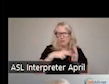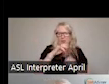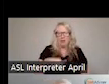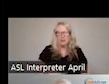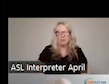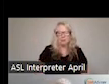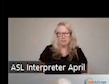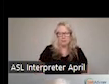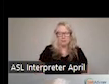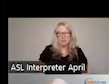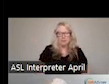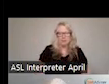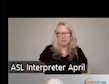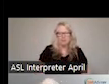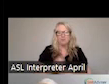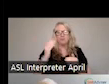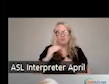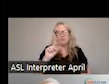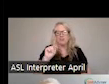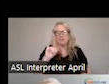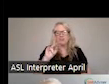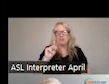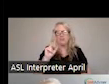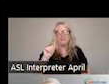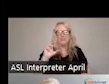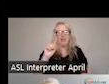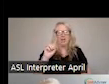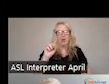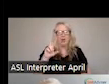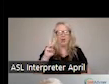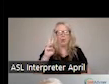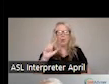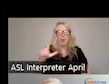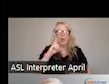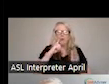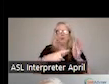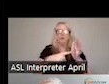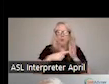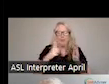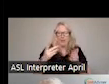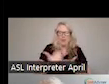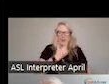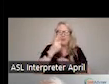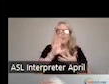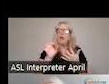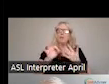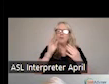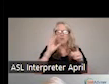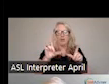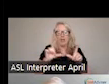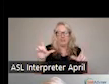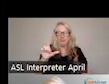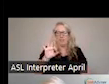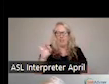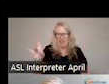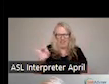Oh, our own Tina Orwell here showing us the new option for the license plates, 988 Lifeline.